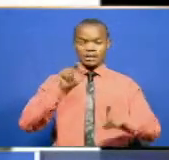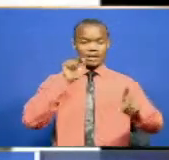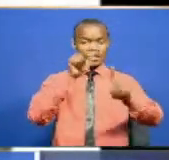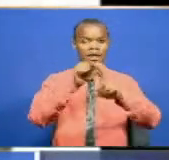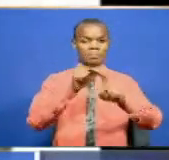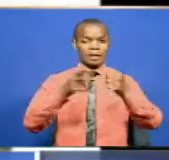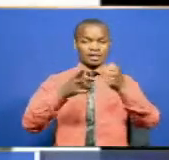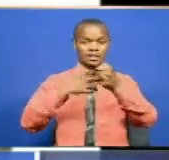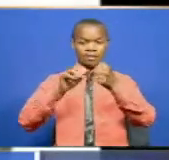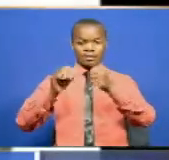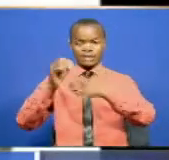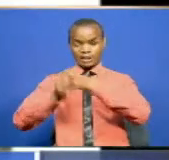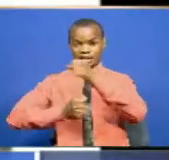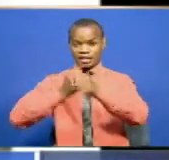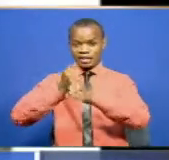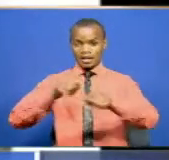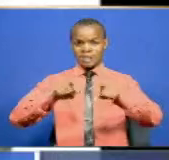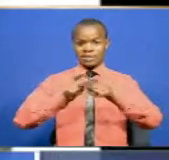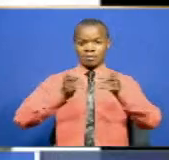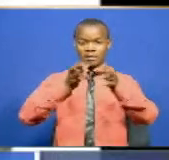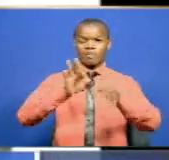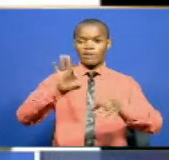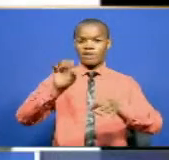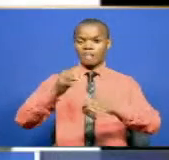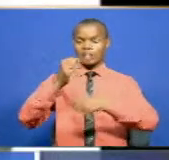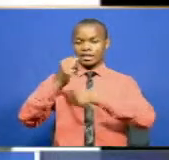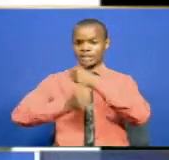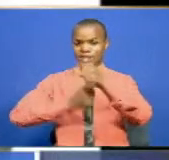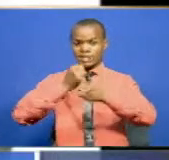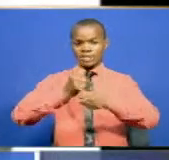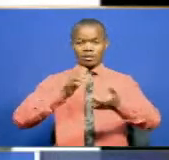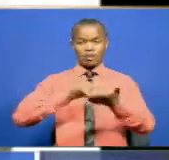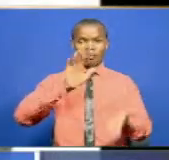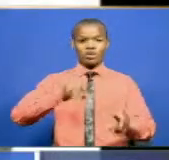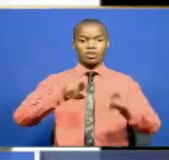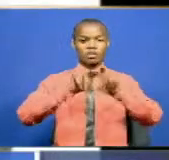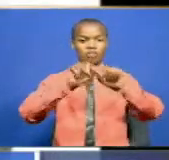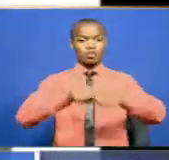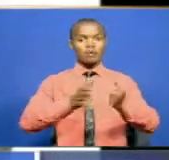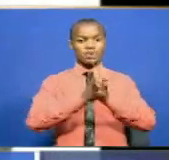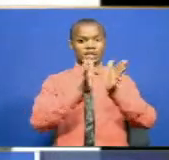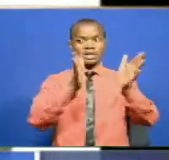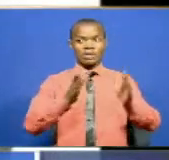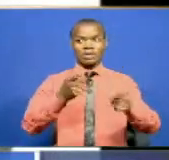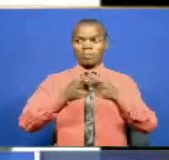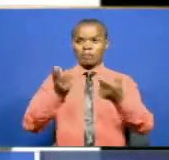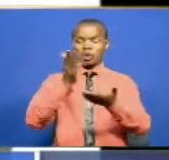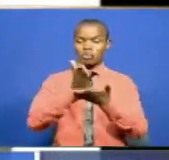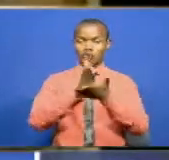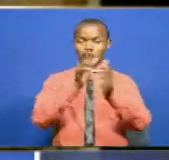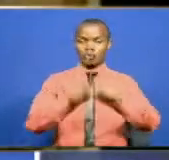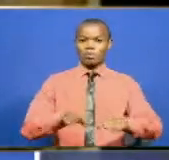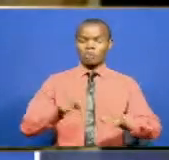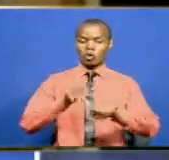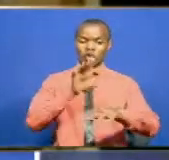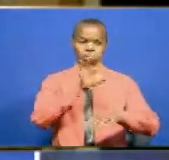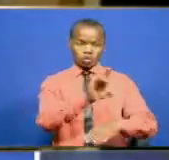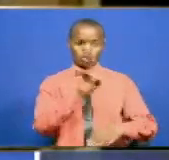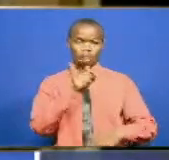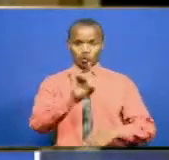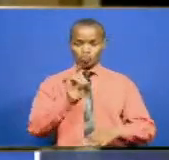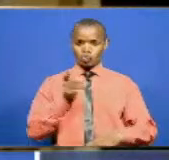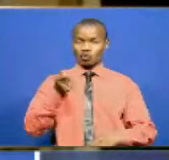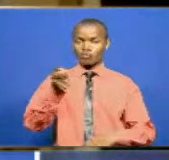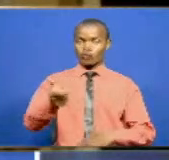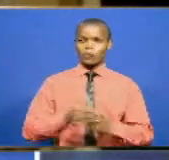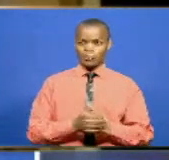years, then we'll be, God willing, we'll be able to celebrate the current ones. But we'll pick very few icons. The federation, which has